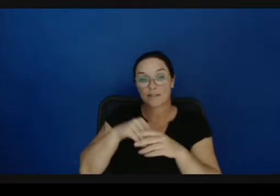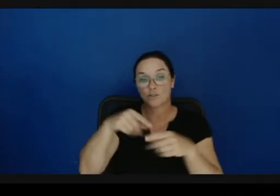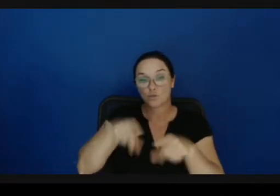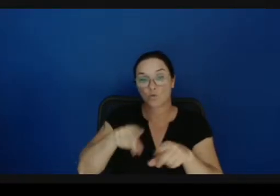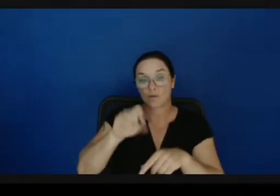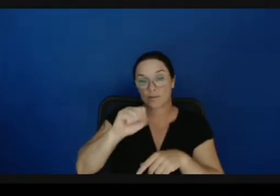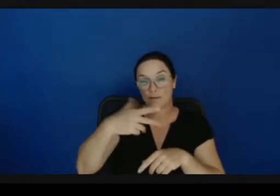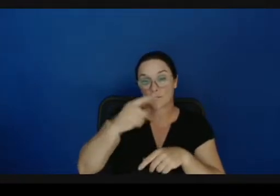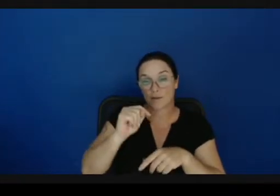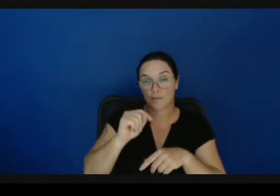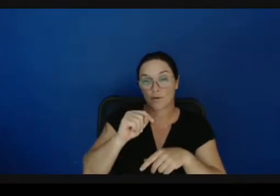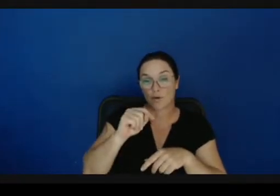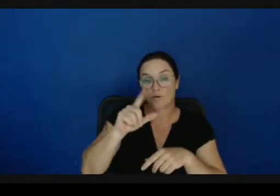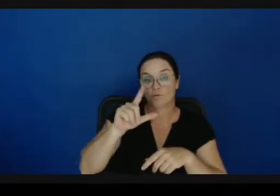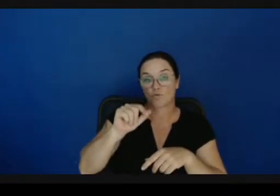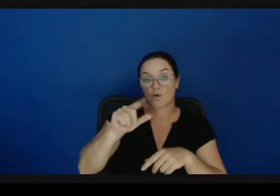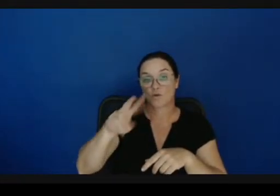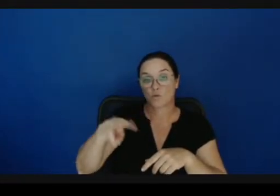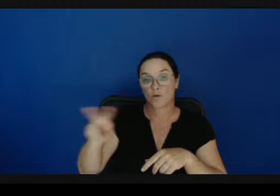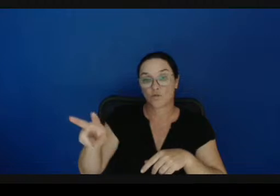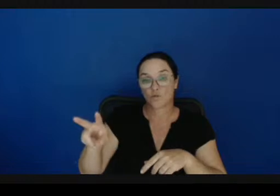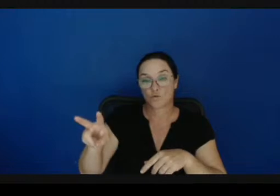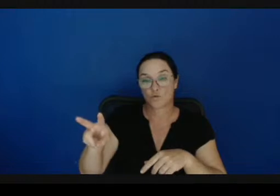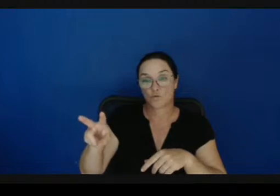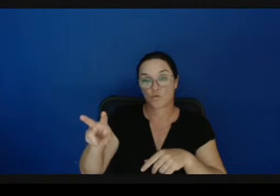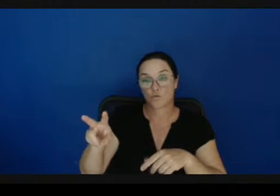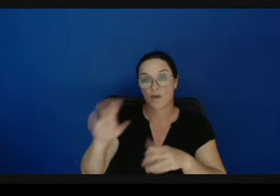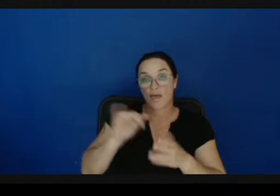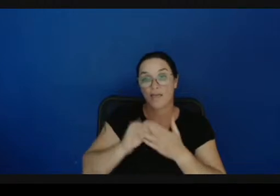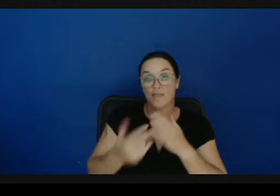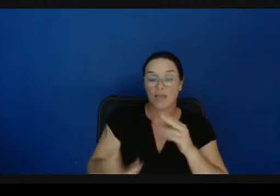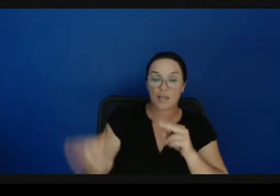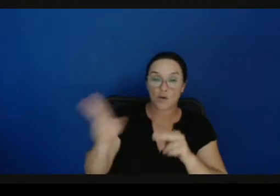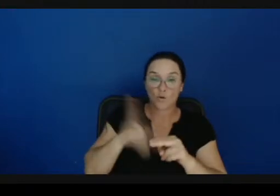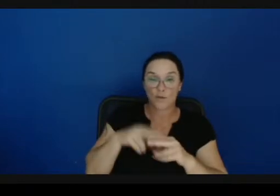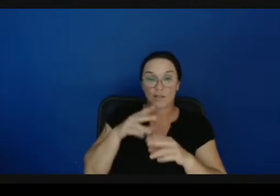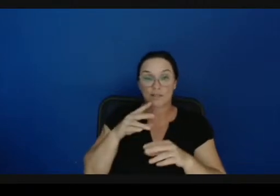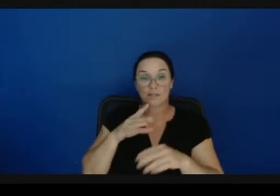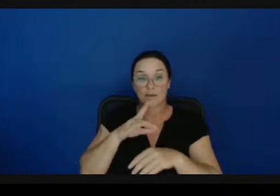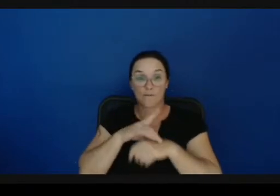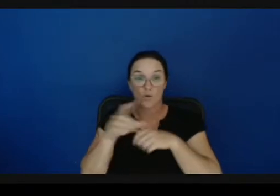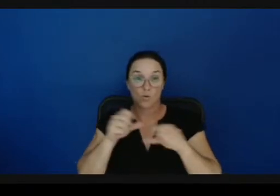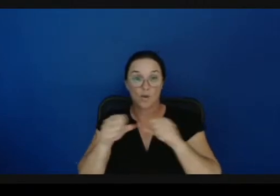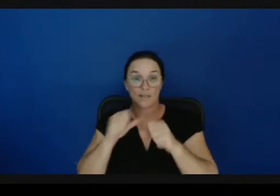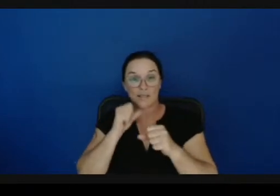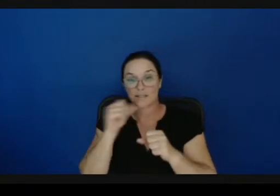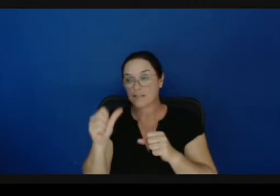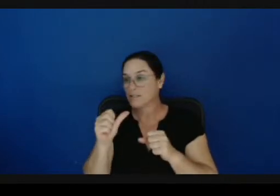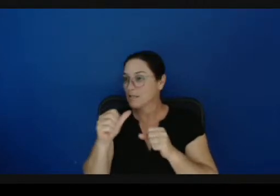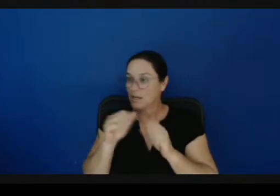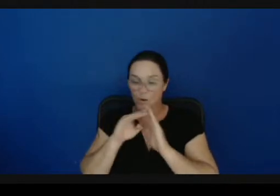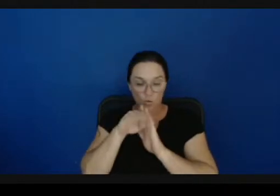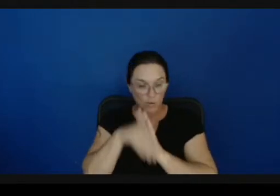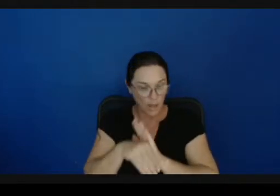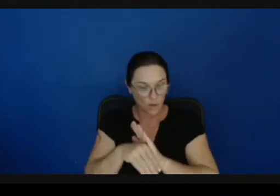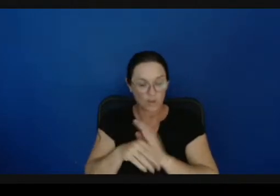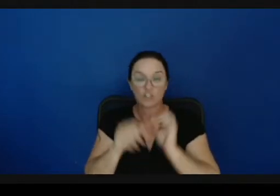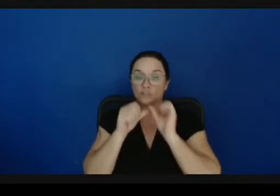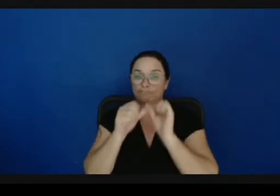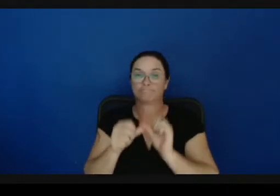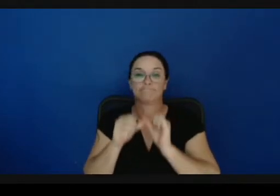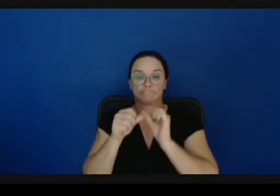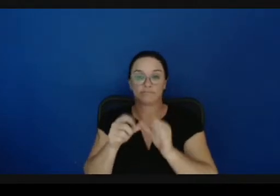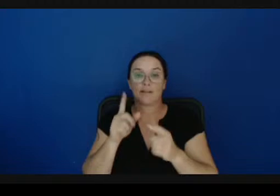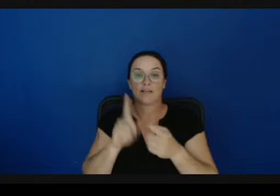of 2022. And it was that increase in seismicity, which did not go down, it persisted until